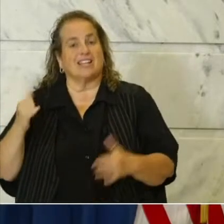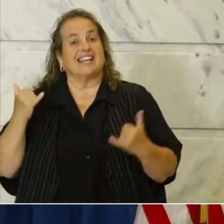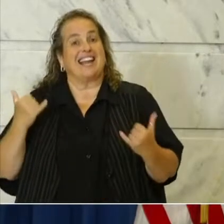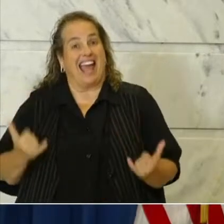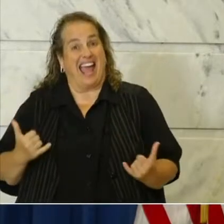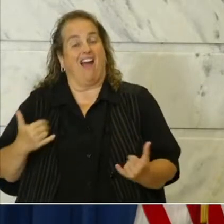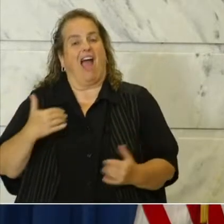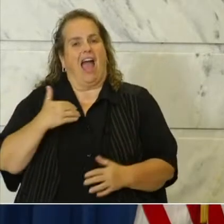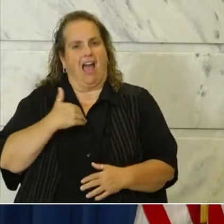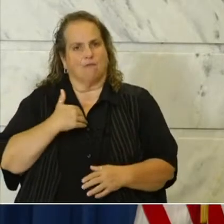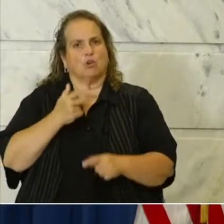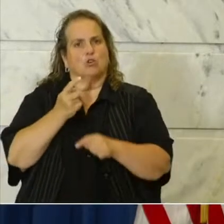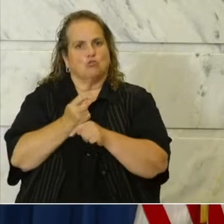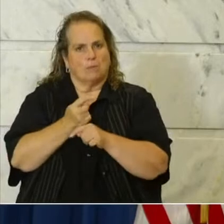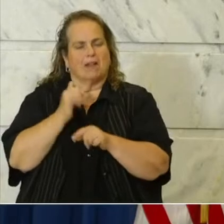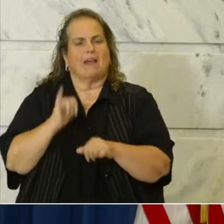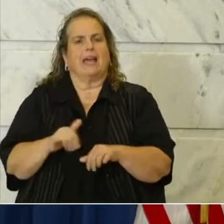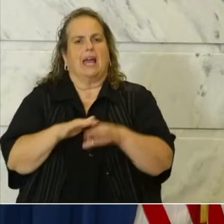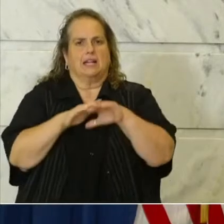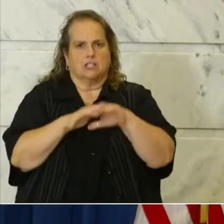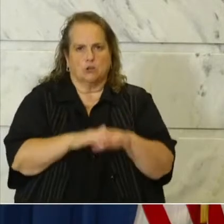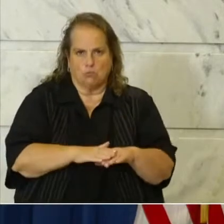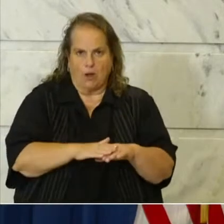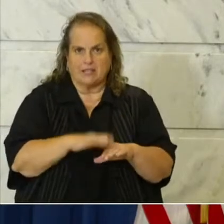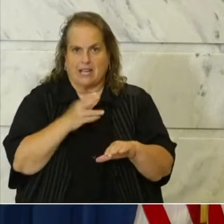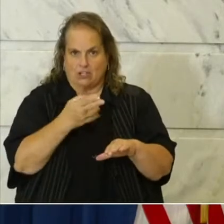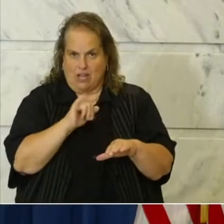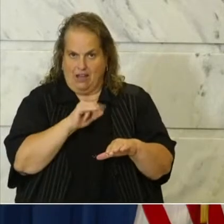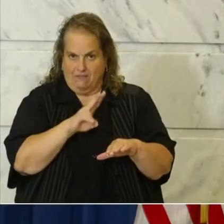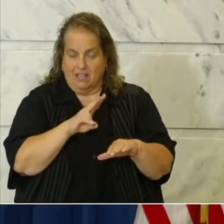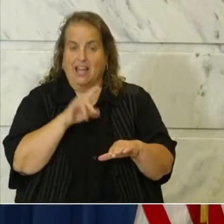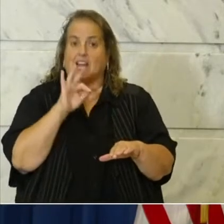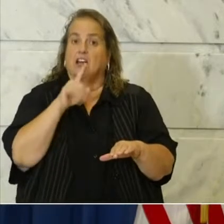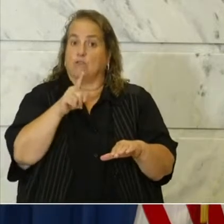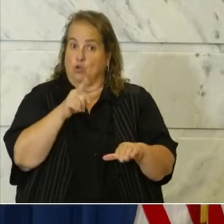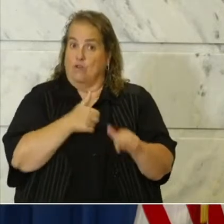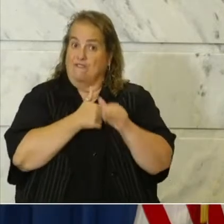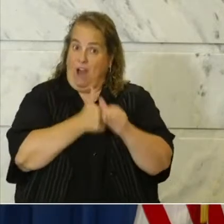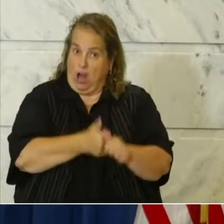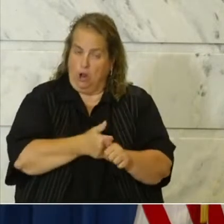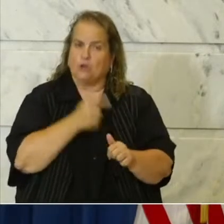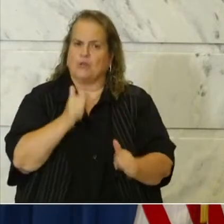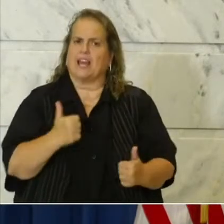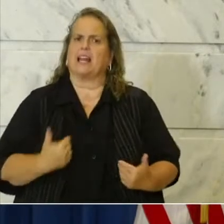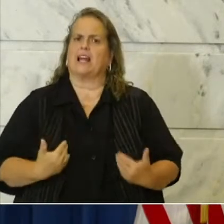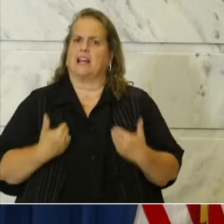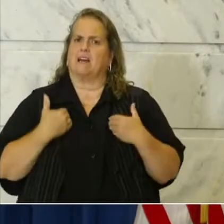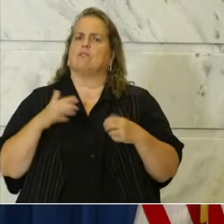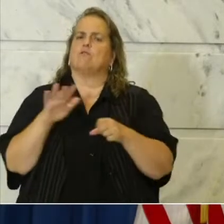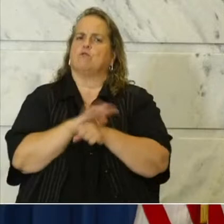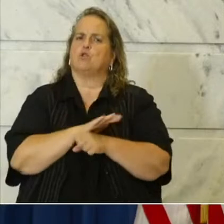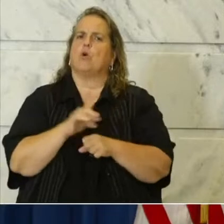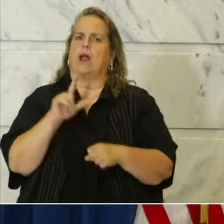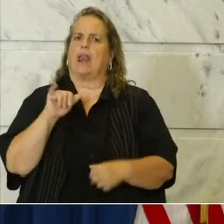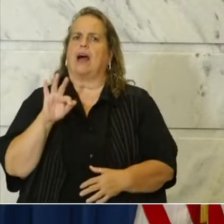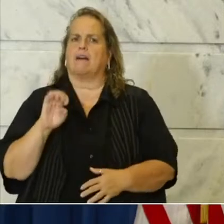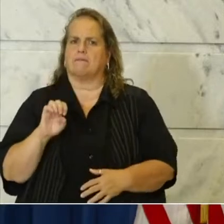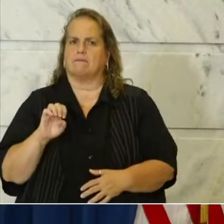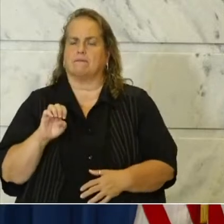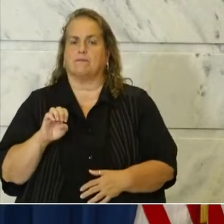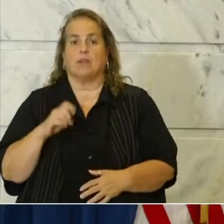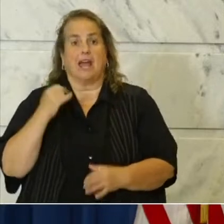can suppress it, and if you're compliant, you can lead a full and productive life even with the illness. And the last one I'll mention is one of the